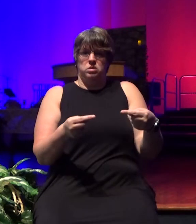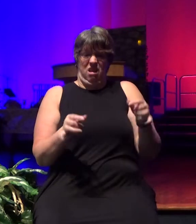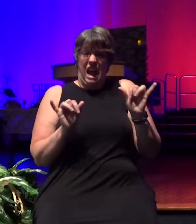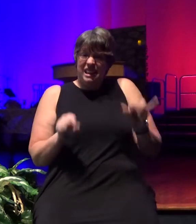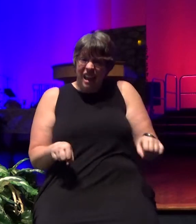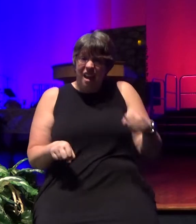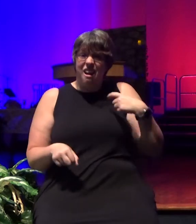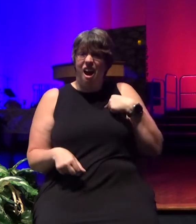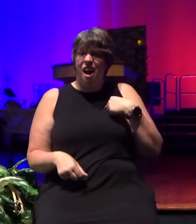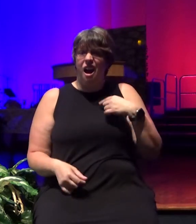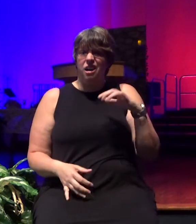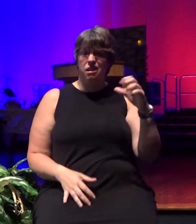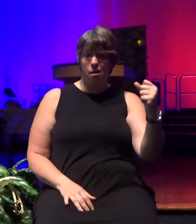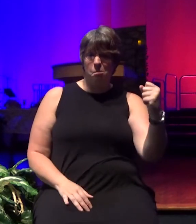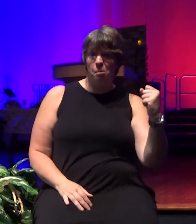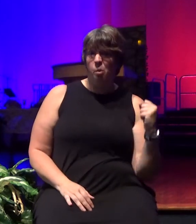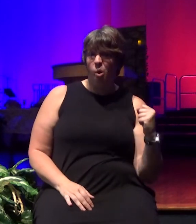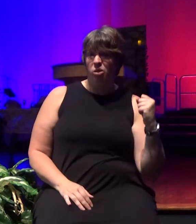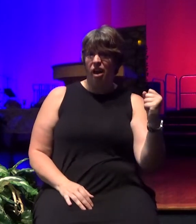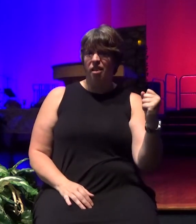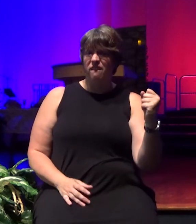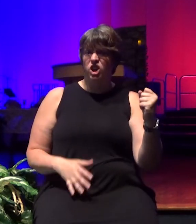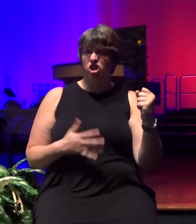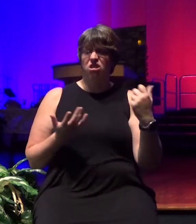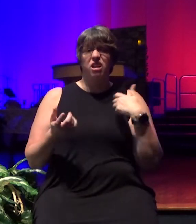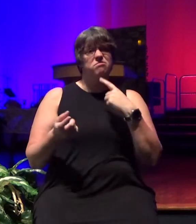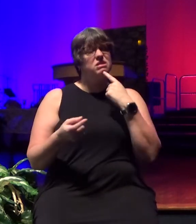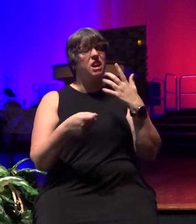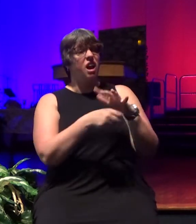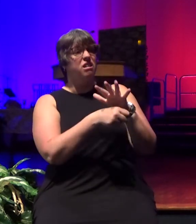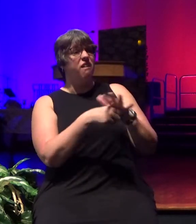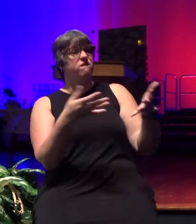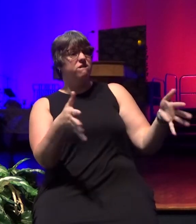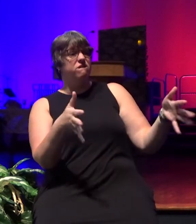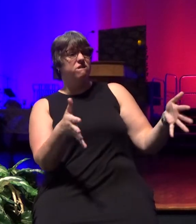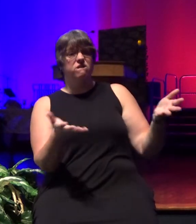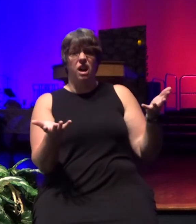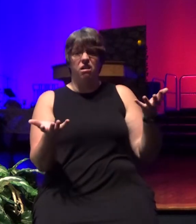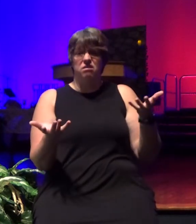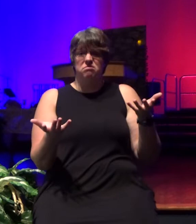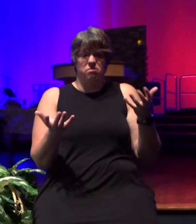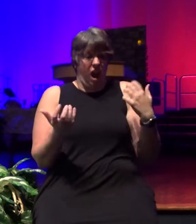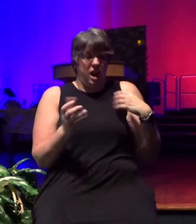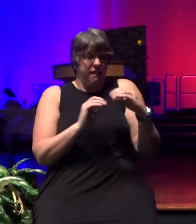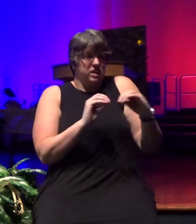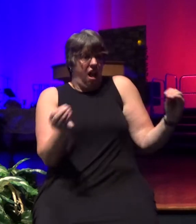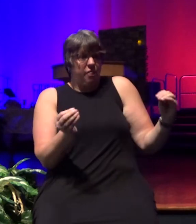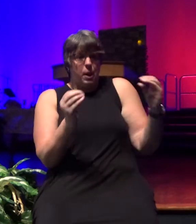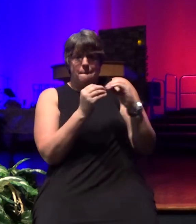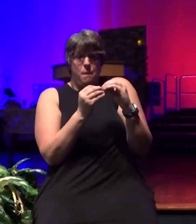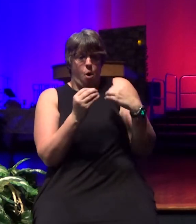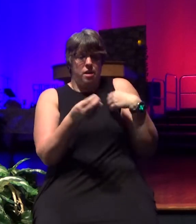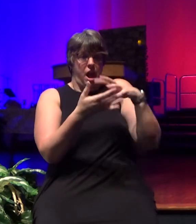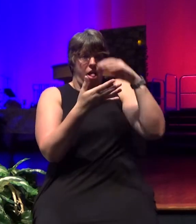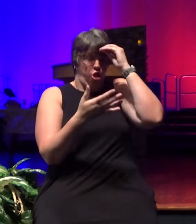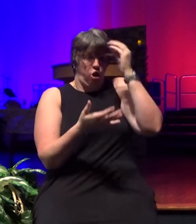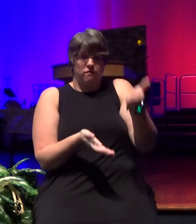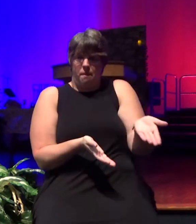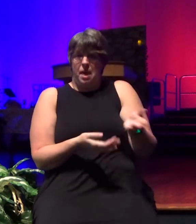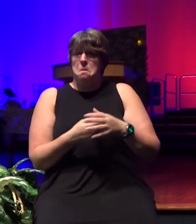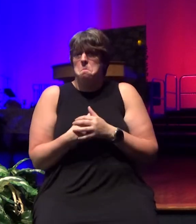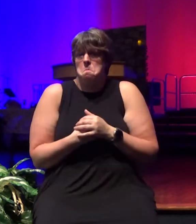enough. I can't squeeze any more thing out of this. And it actually is, it's distributing toxins to the mind, the emotions, and the